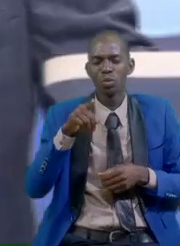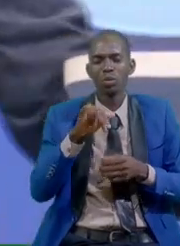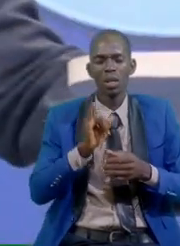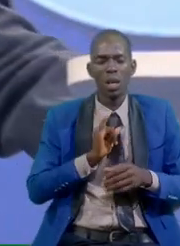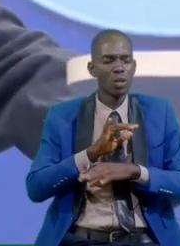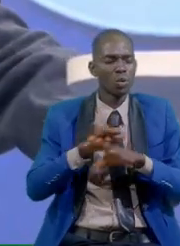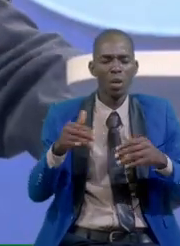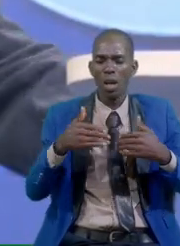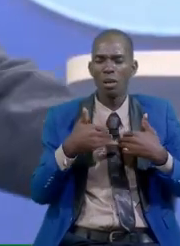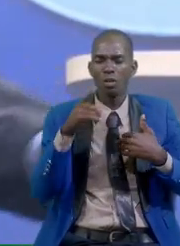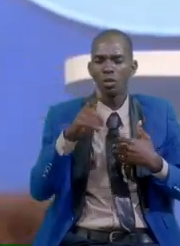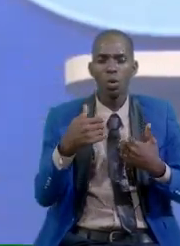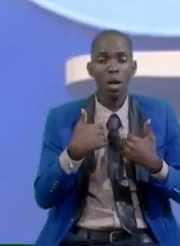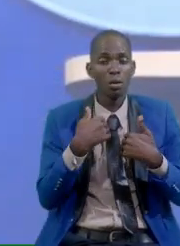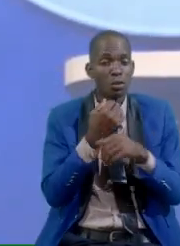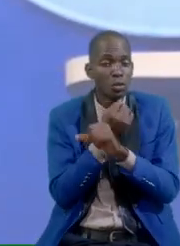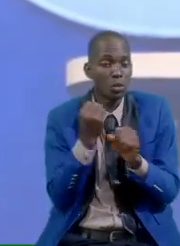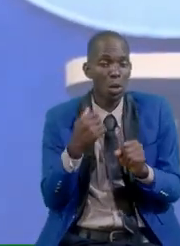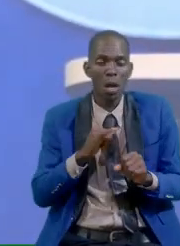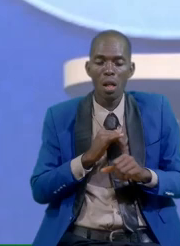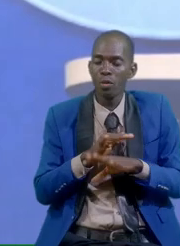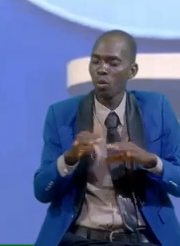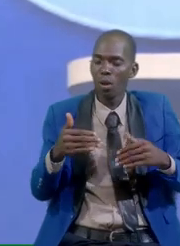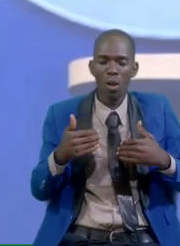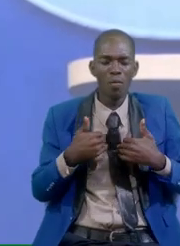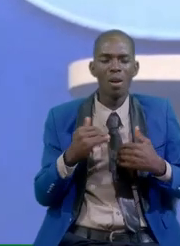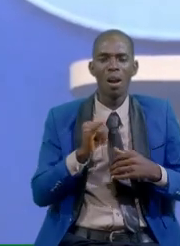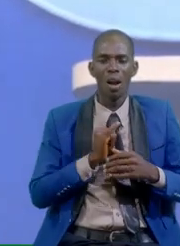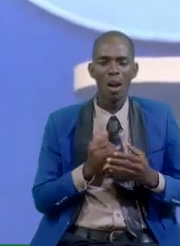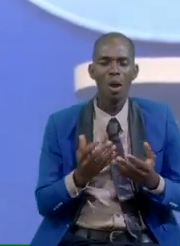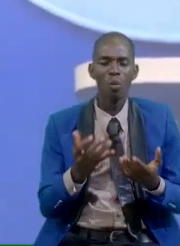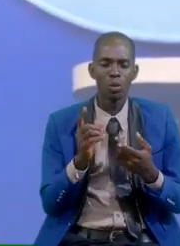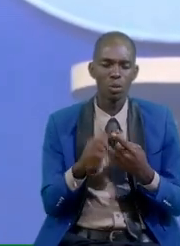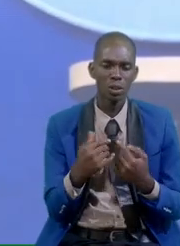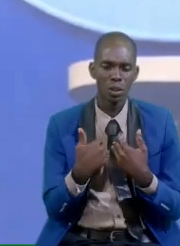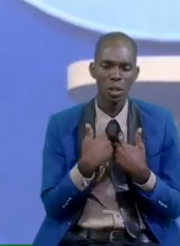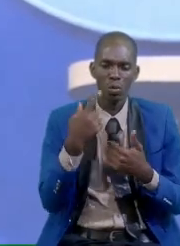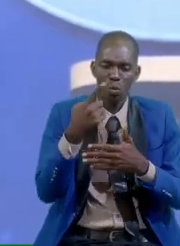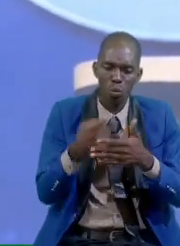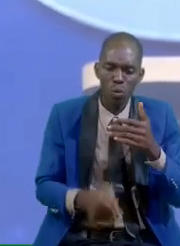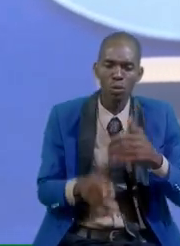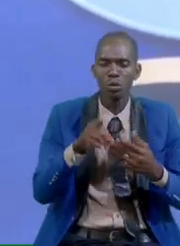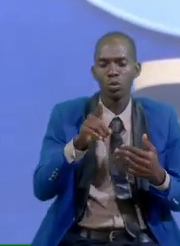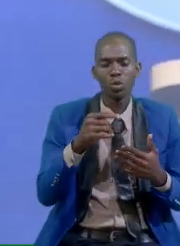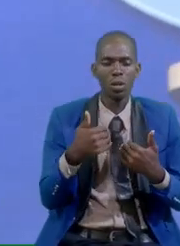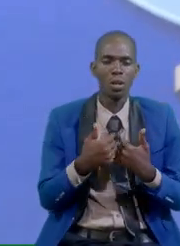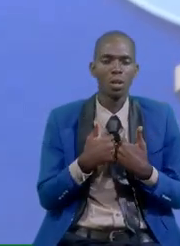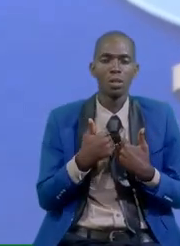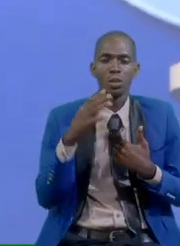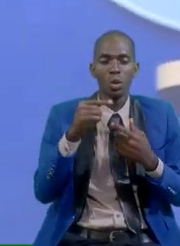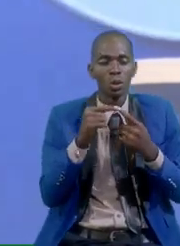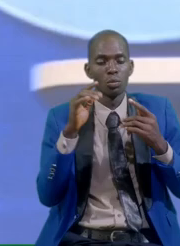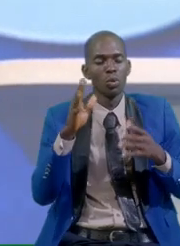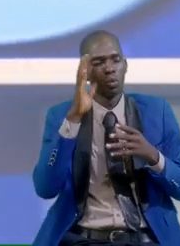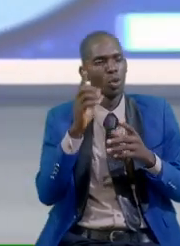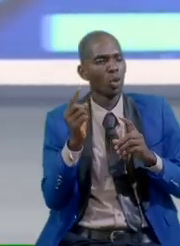salvation, which I don't have. I want to have what you have. Your enemies will come. They'll say, I